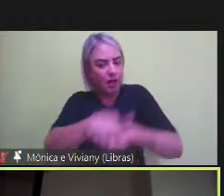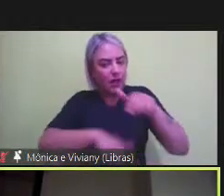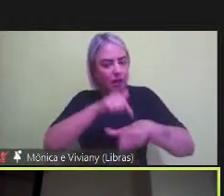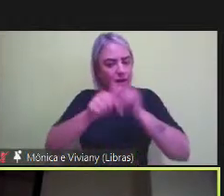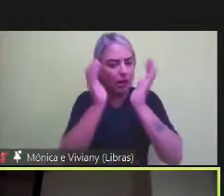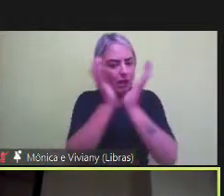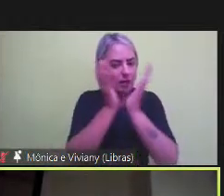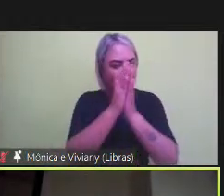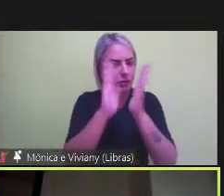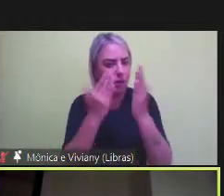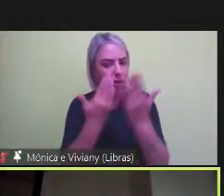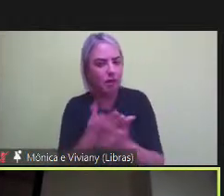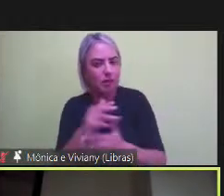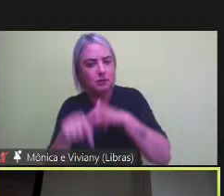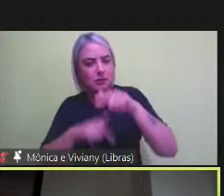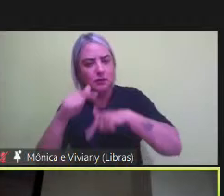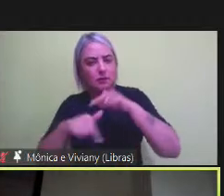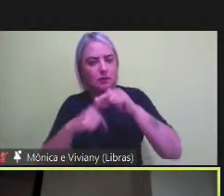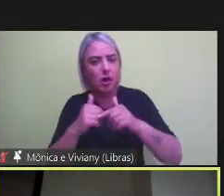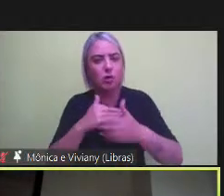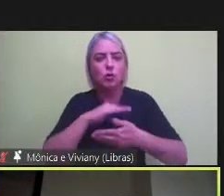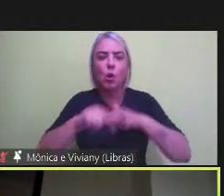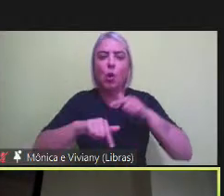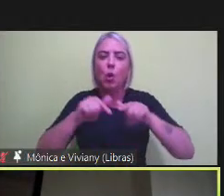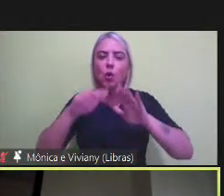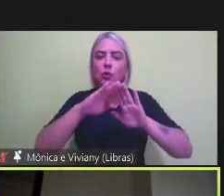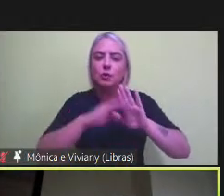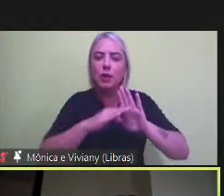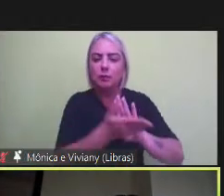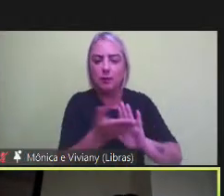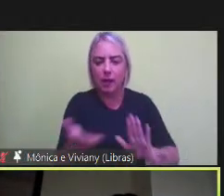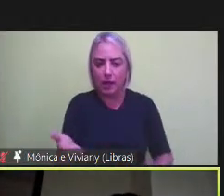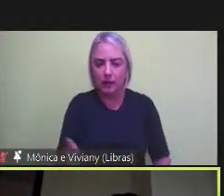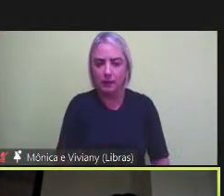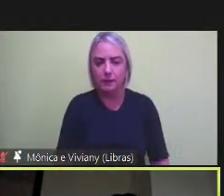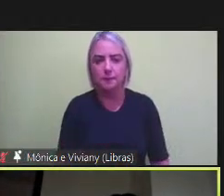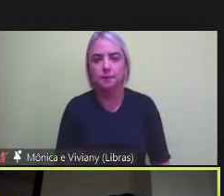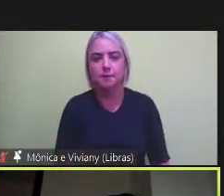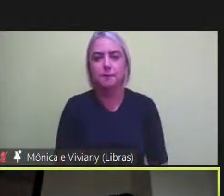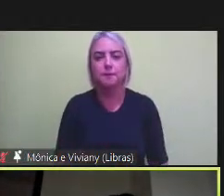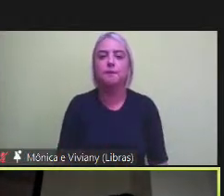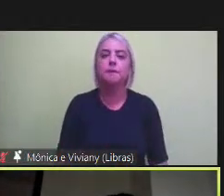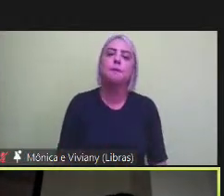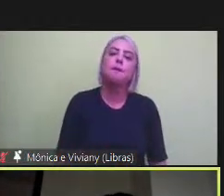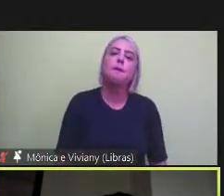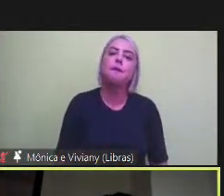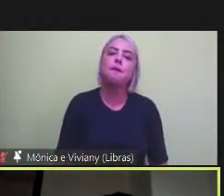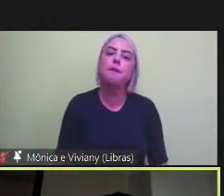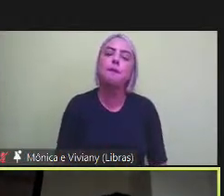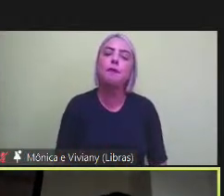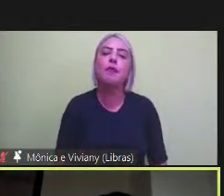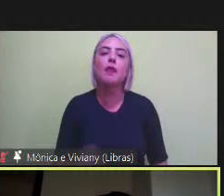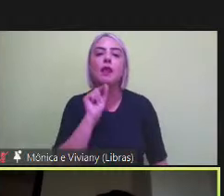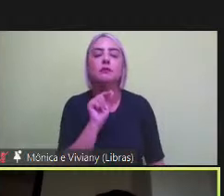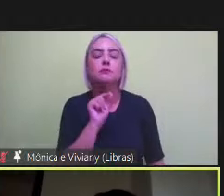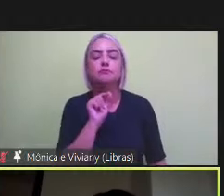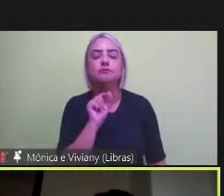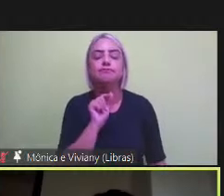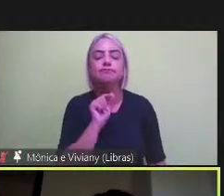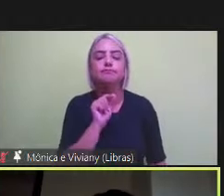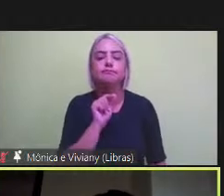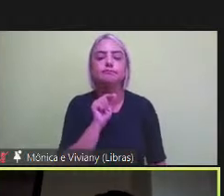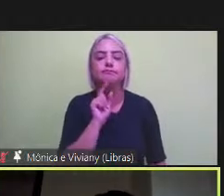2,500 students, and then they develop all this work in a school context.